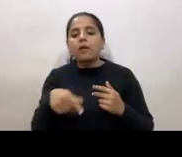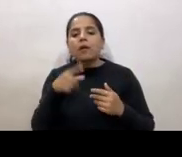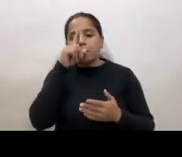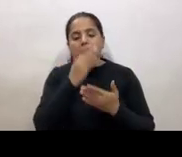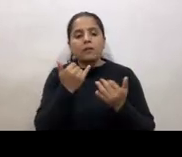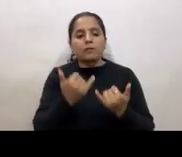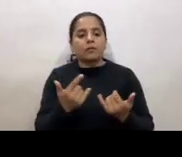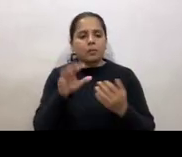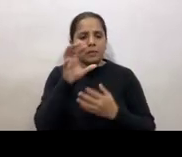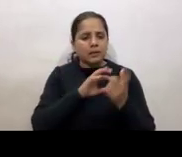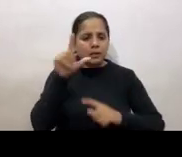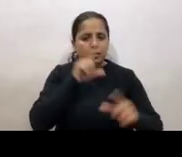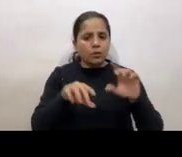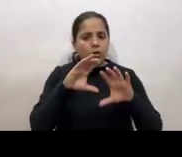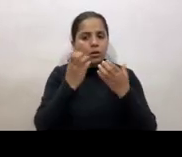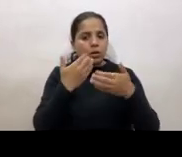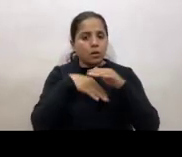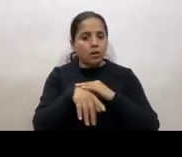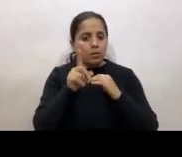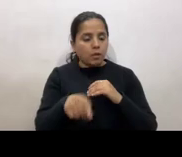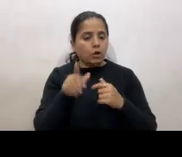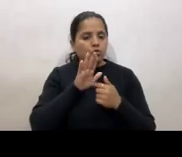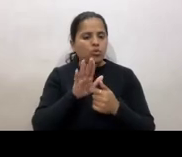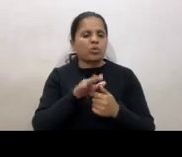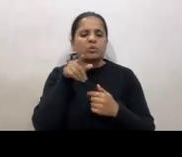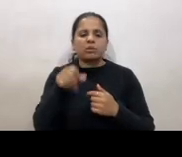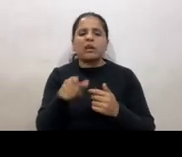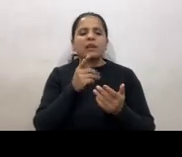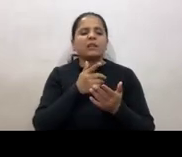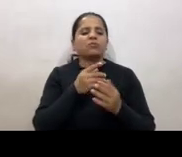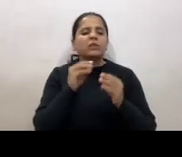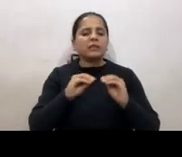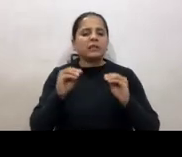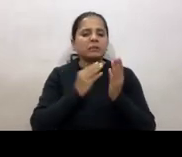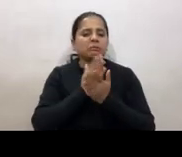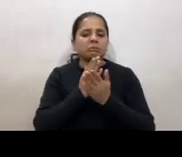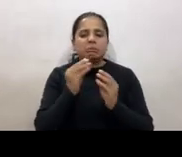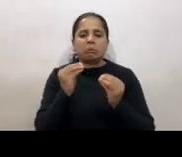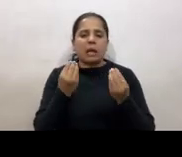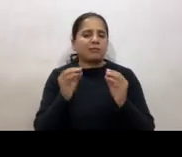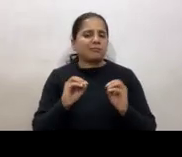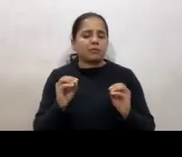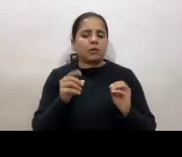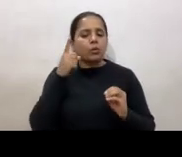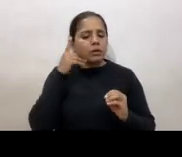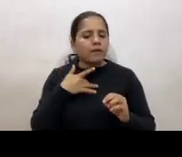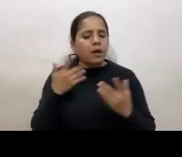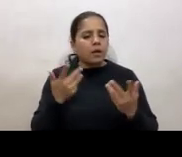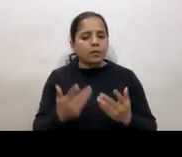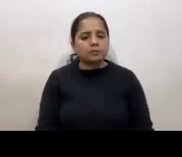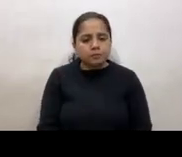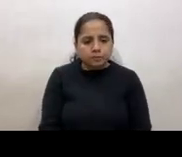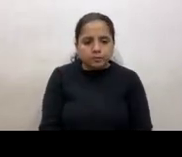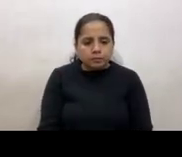now. Mixing languages in the classroom shows poor teaching practices. So what do you think about this?